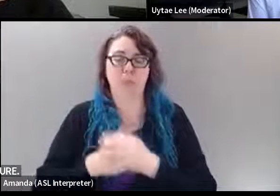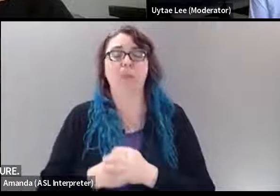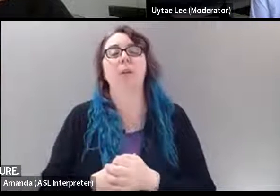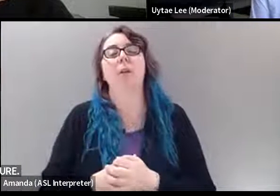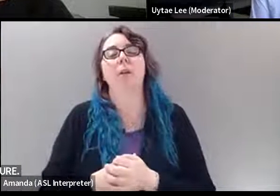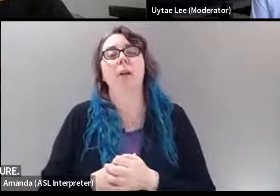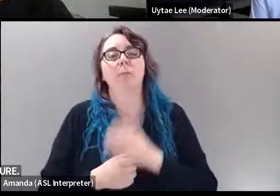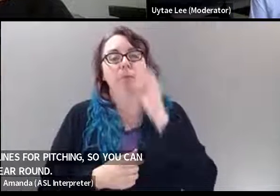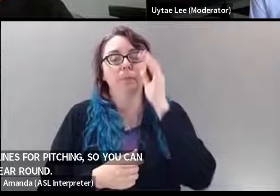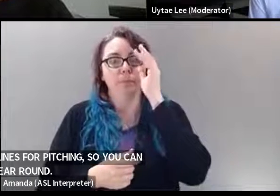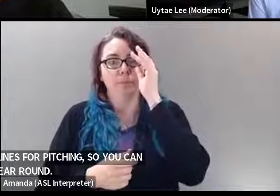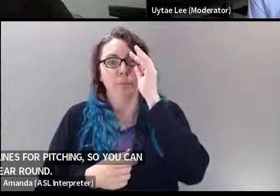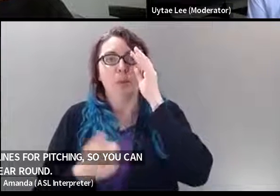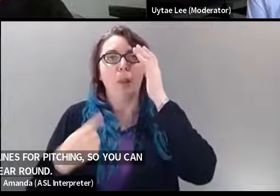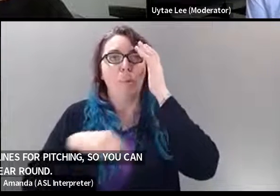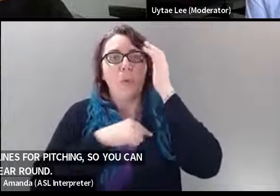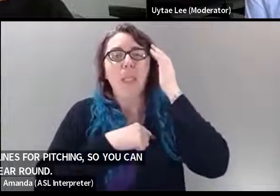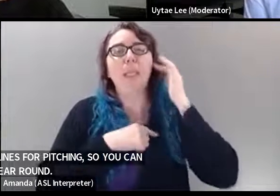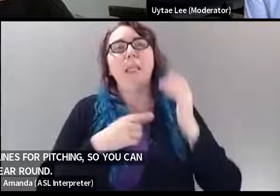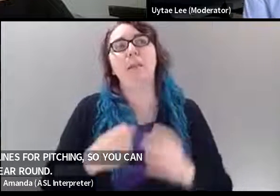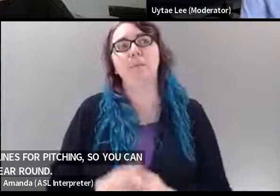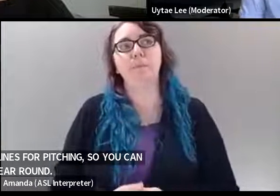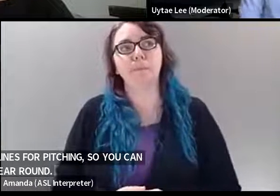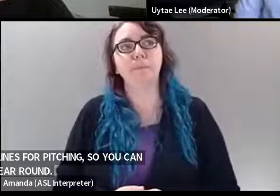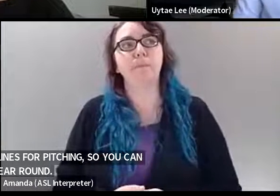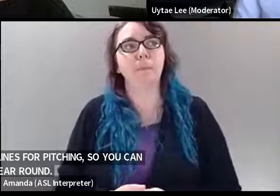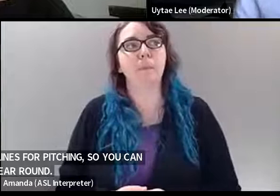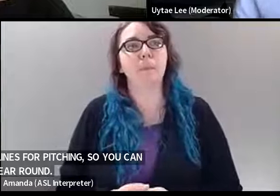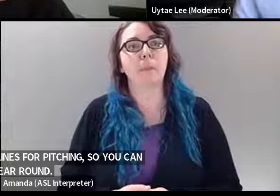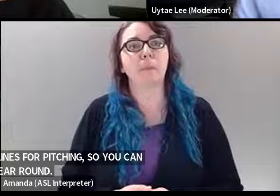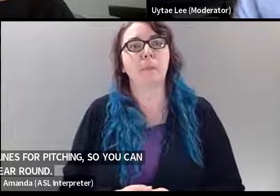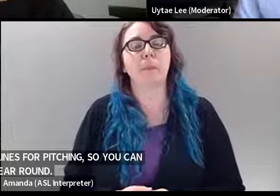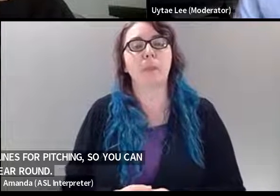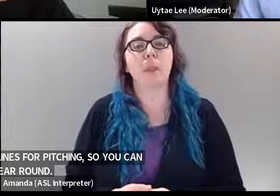service content, but also deciding how our